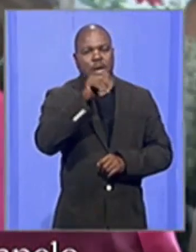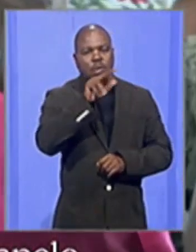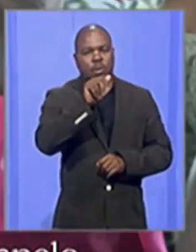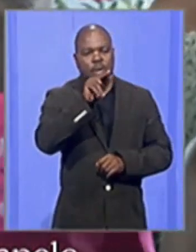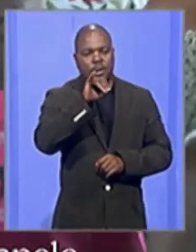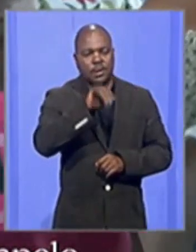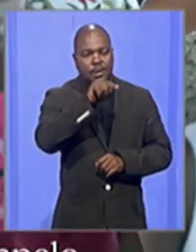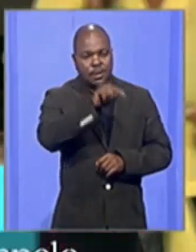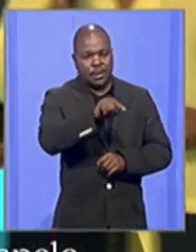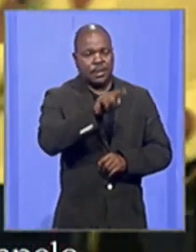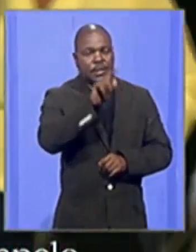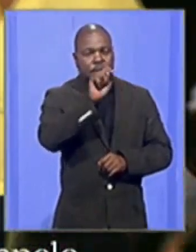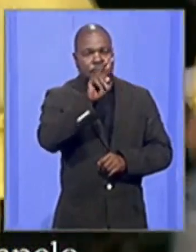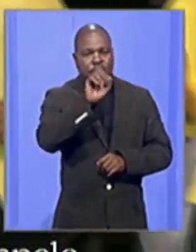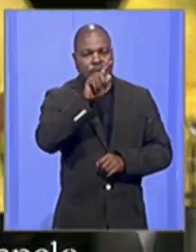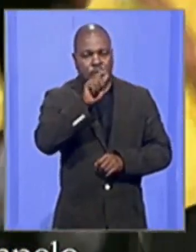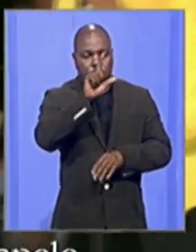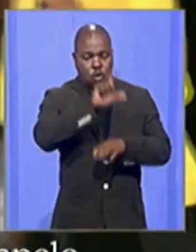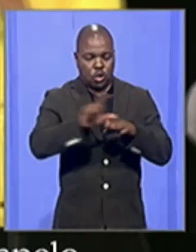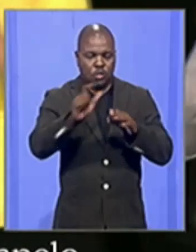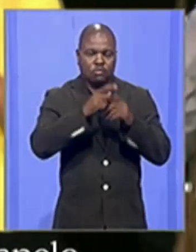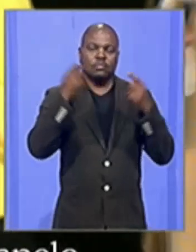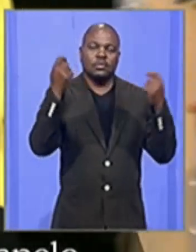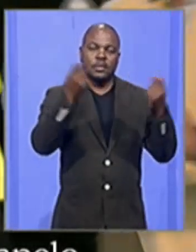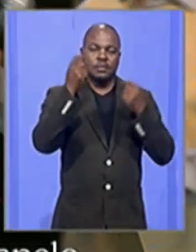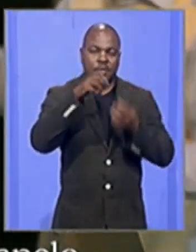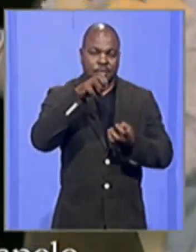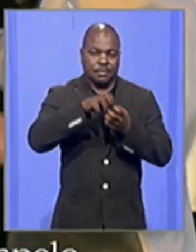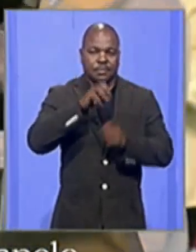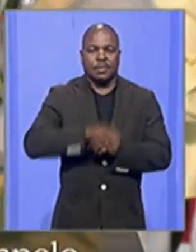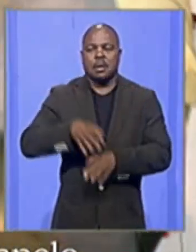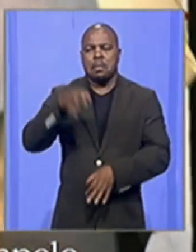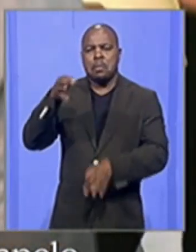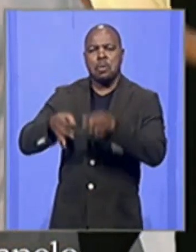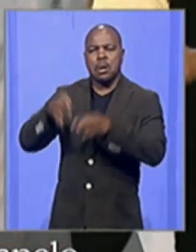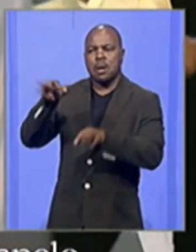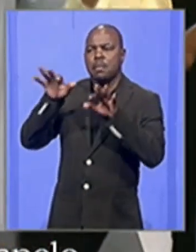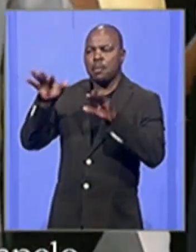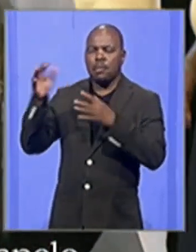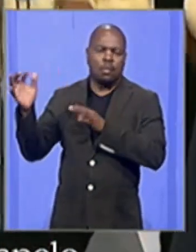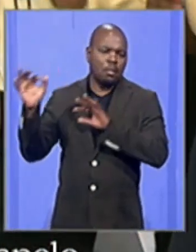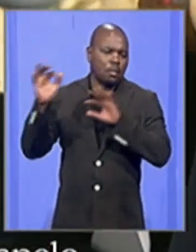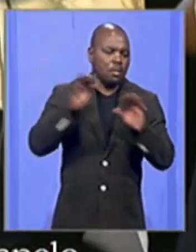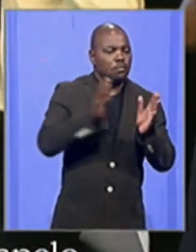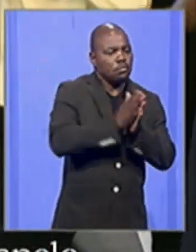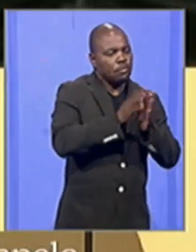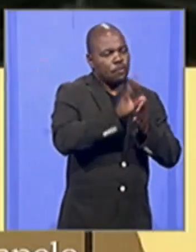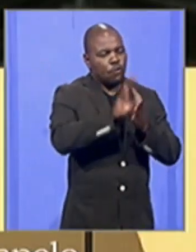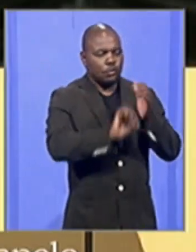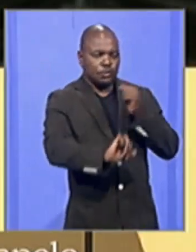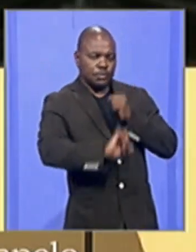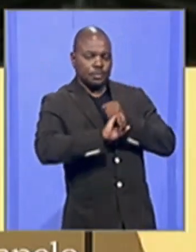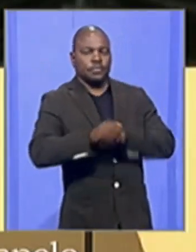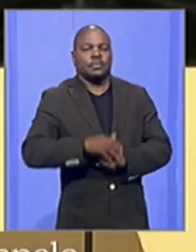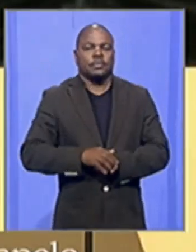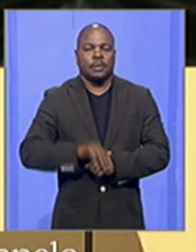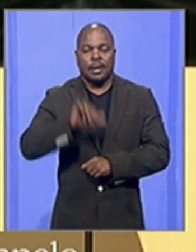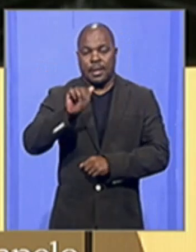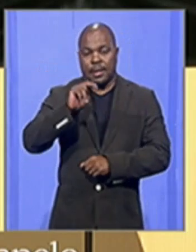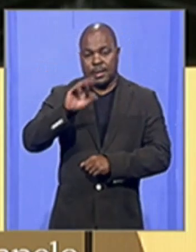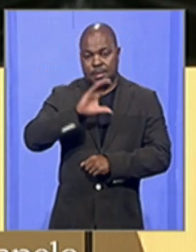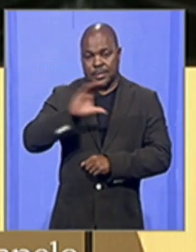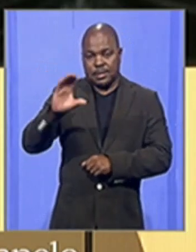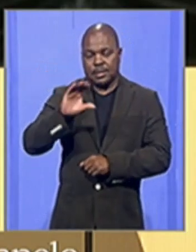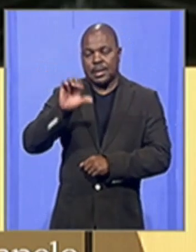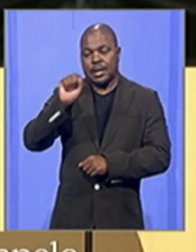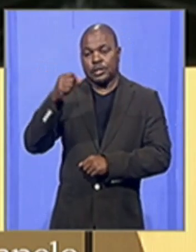go keteka Paseka. Borra dipolotiki ba dirise tšhono eo go rotloetsa bakereki gore ba vote. Mokwaledi-kakaretso wa ANC